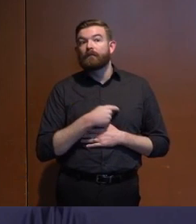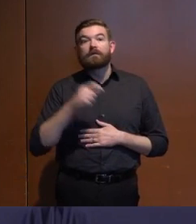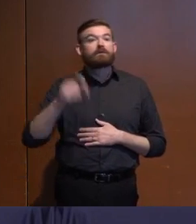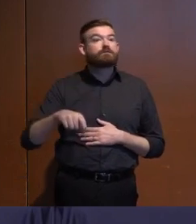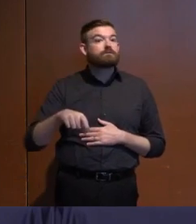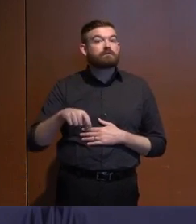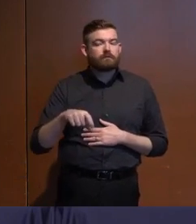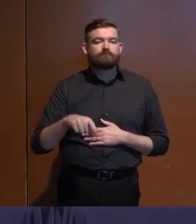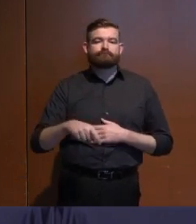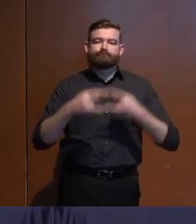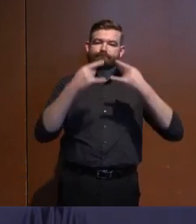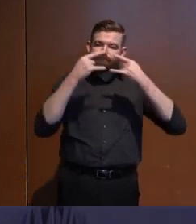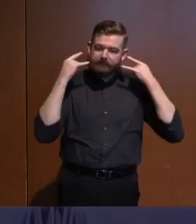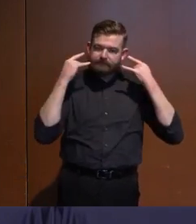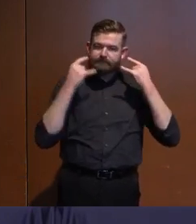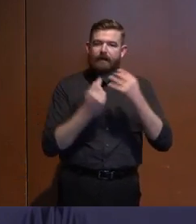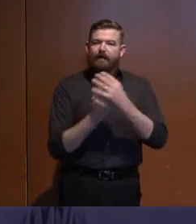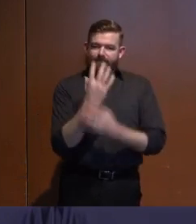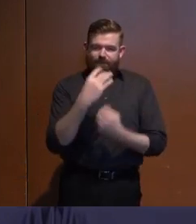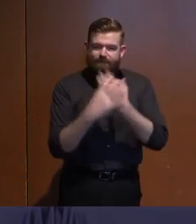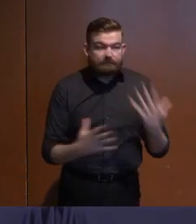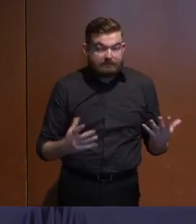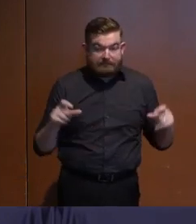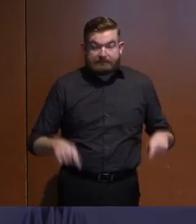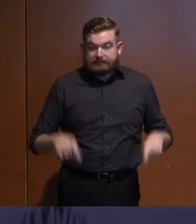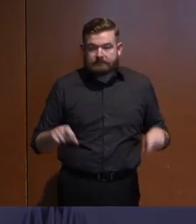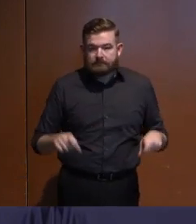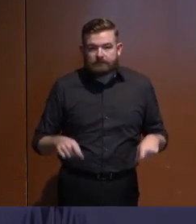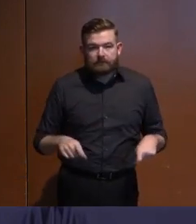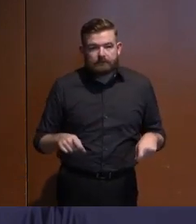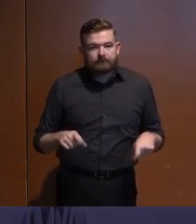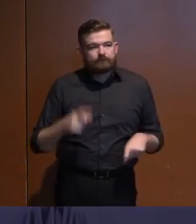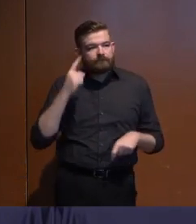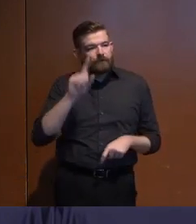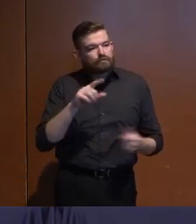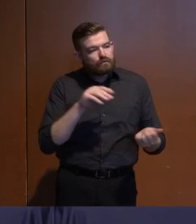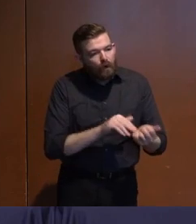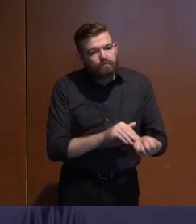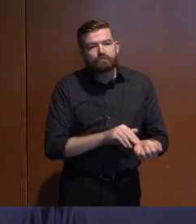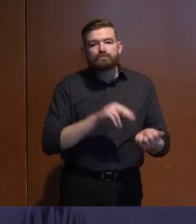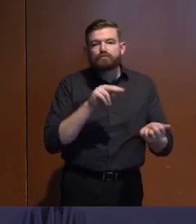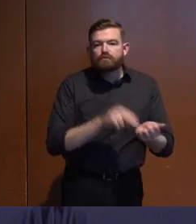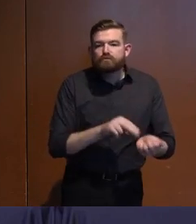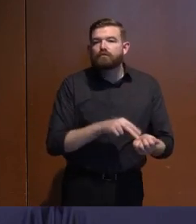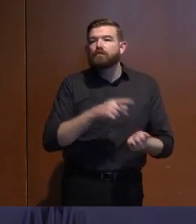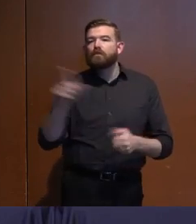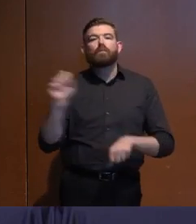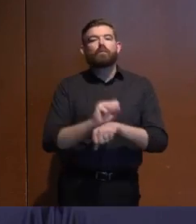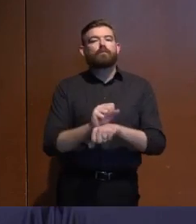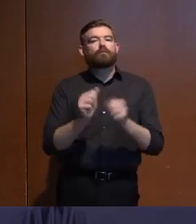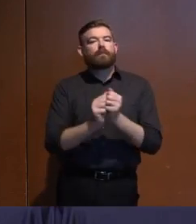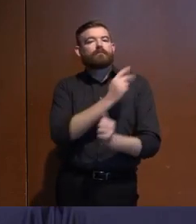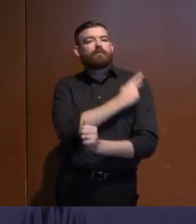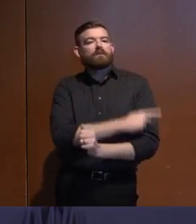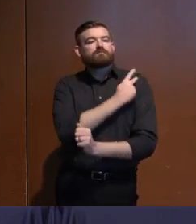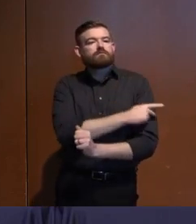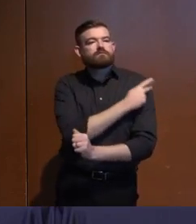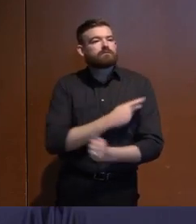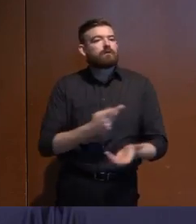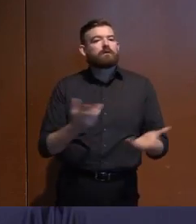equipment, or PPE, for our frontline healthcare workers. This includes everything from